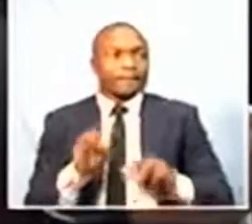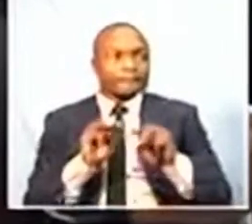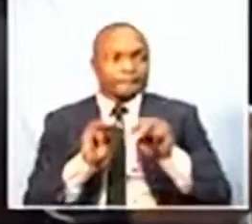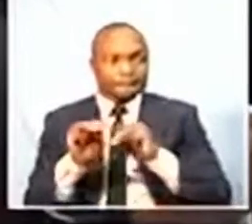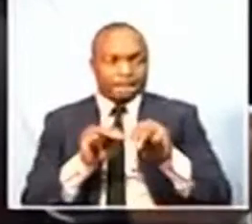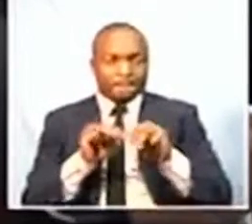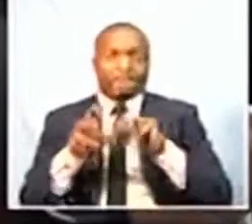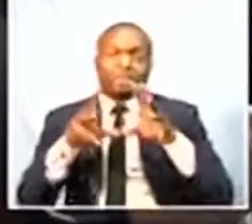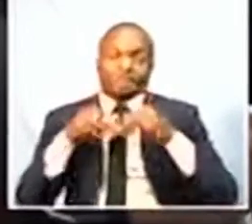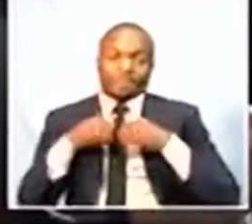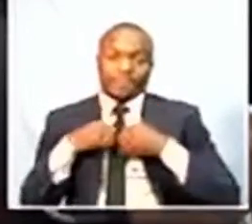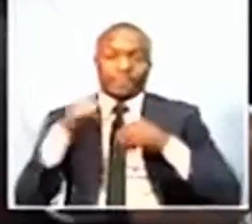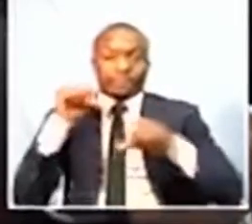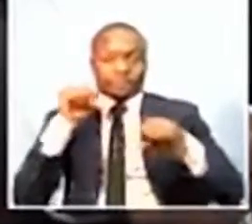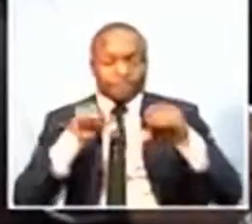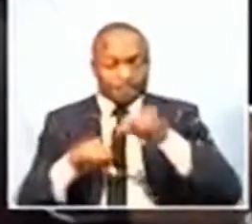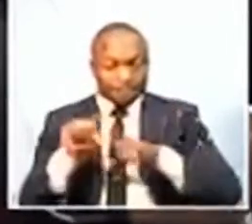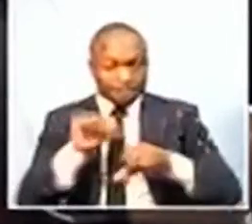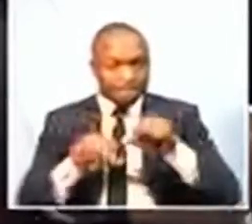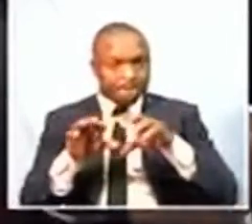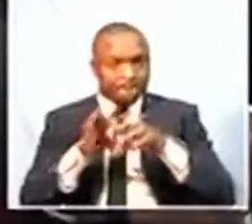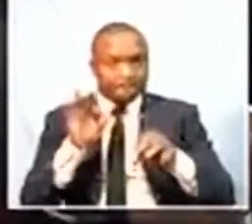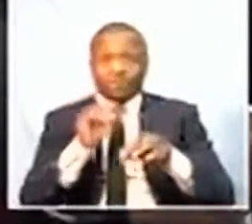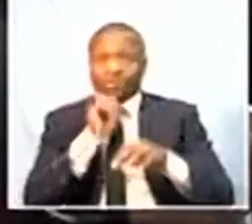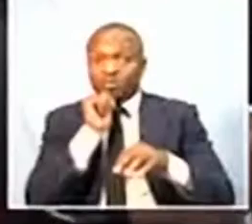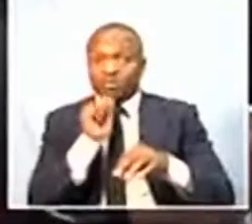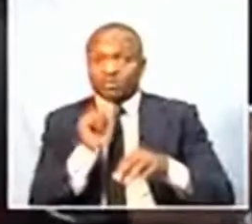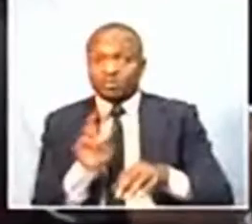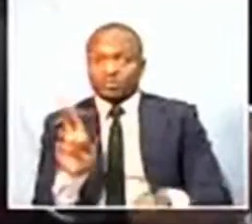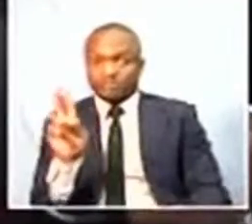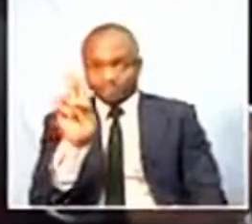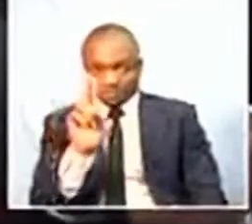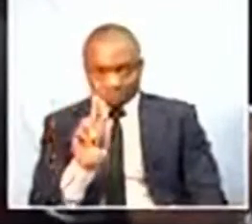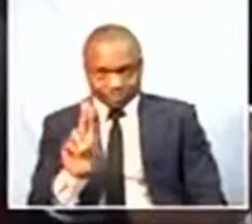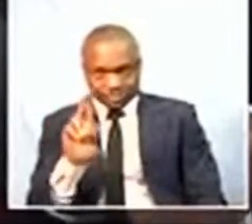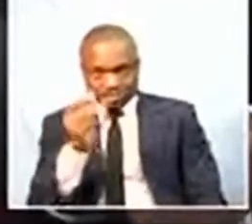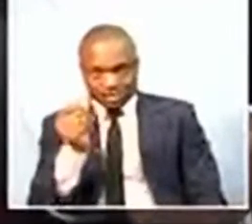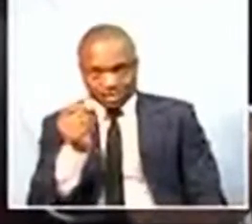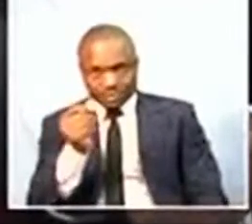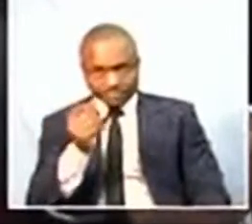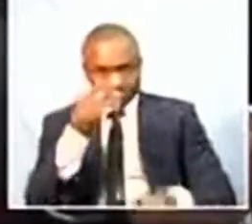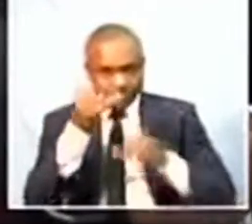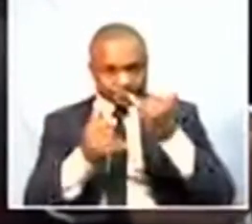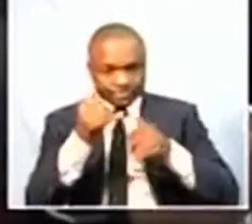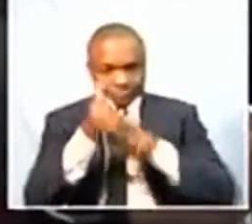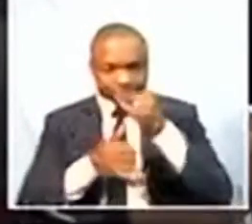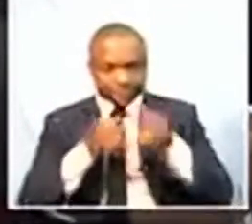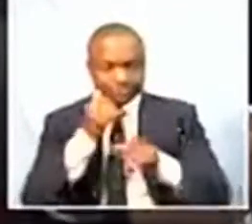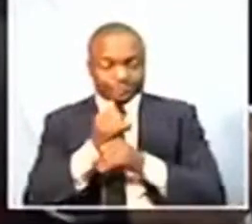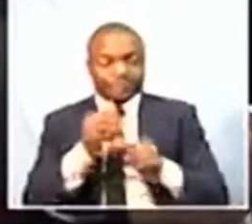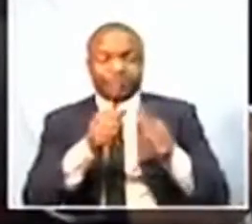management acknowledges auditor's findings over unspent funds at the end of the year. Action taken,